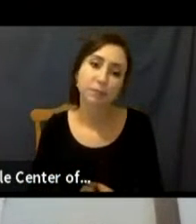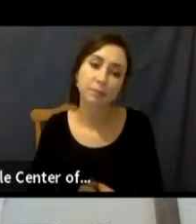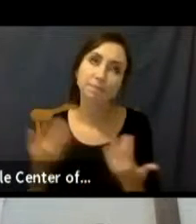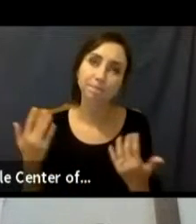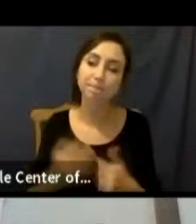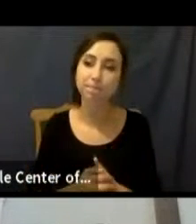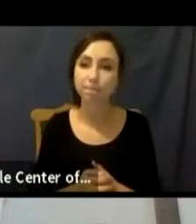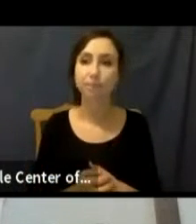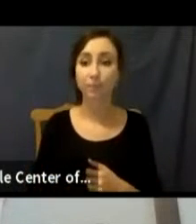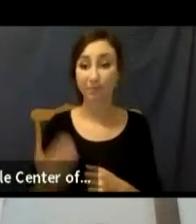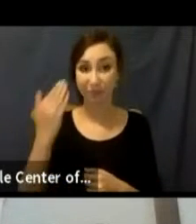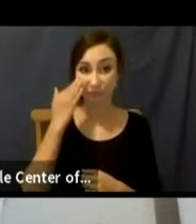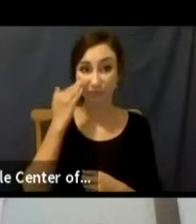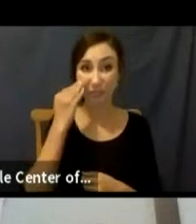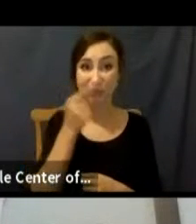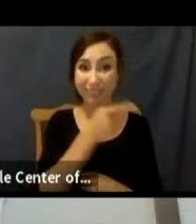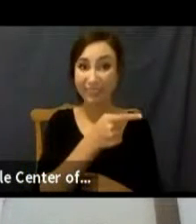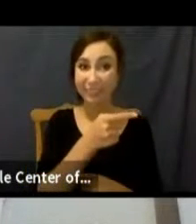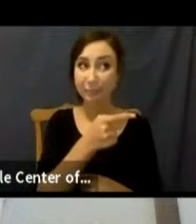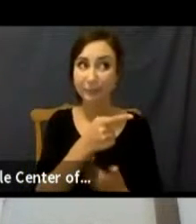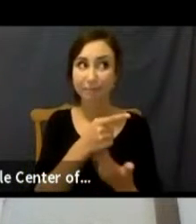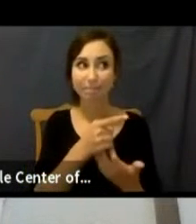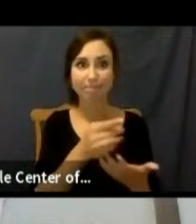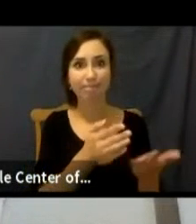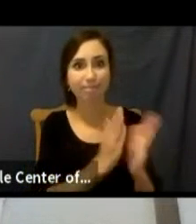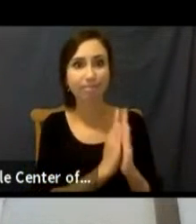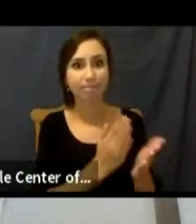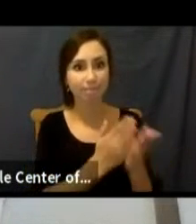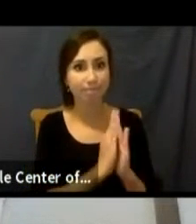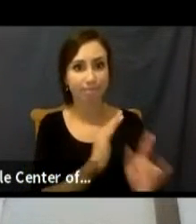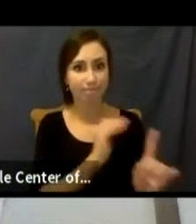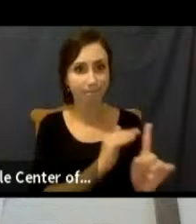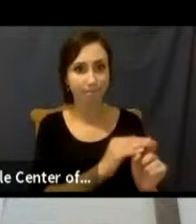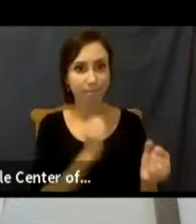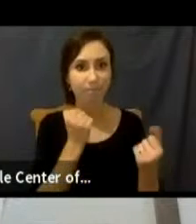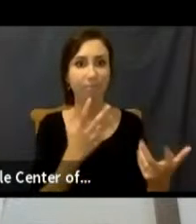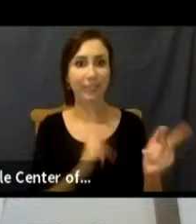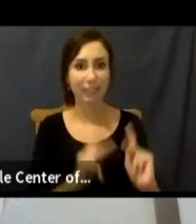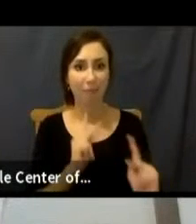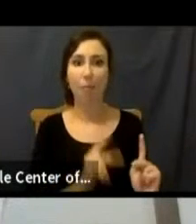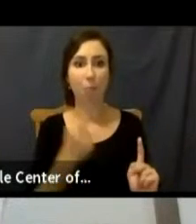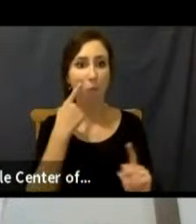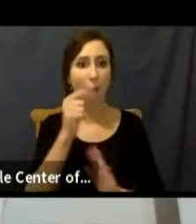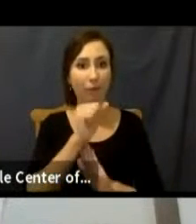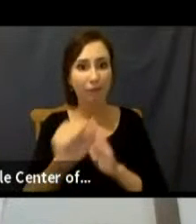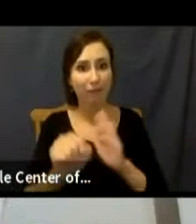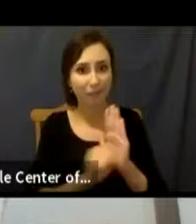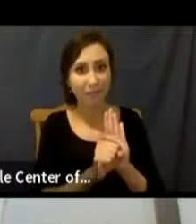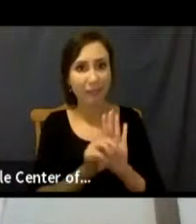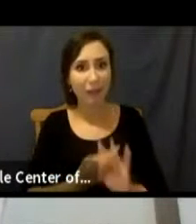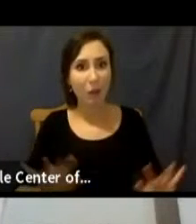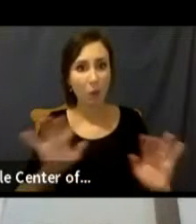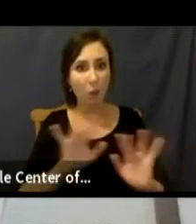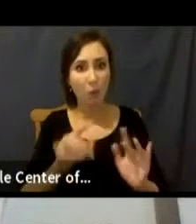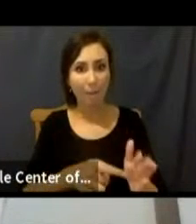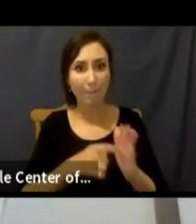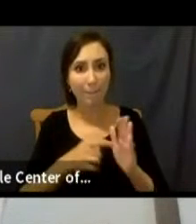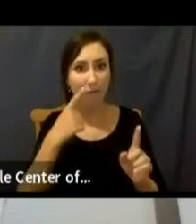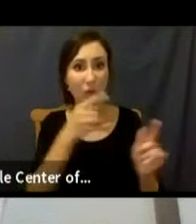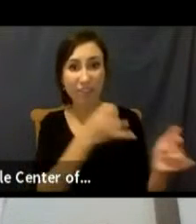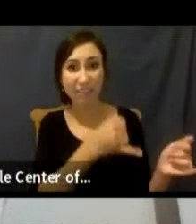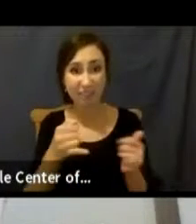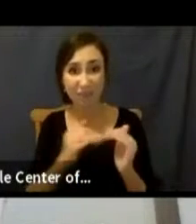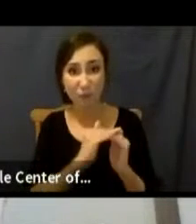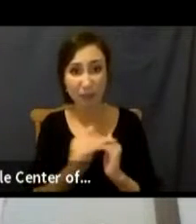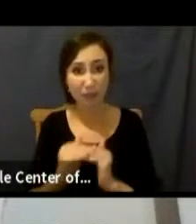And I do know that he has been petitioned by lots of folks to do a statewide mask mandate at the individual level. I'm not aware of